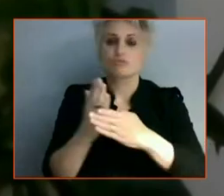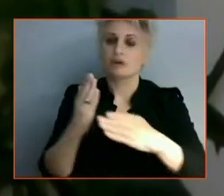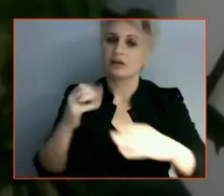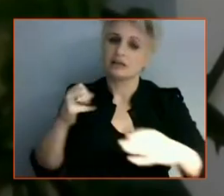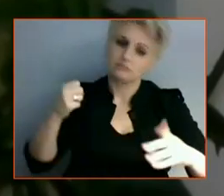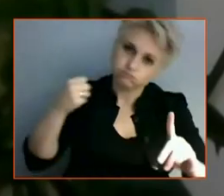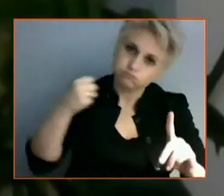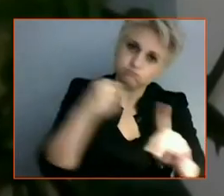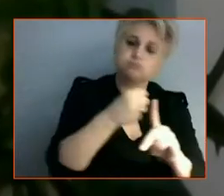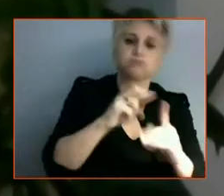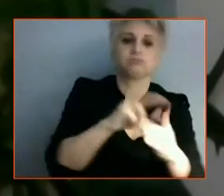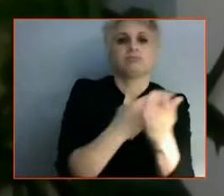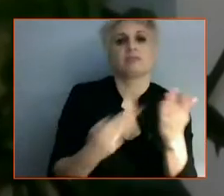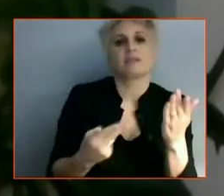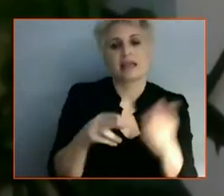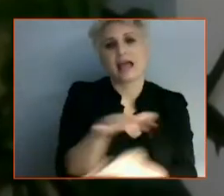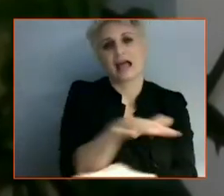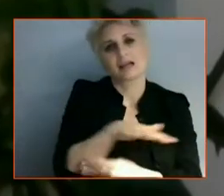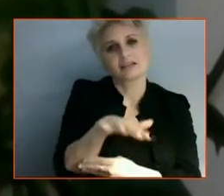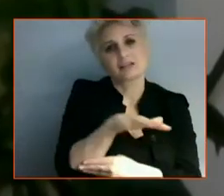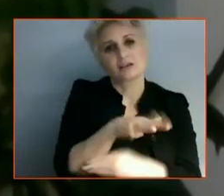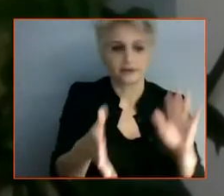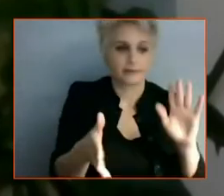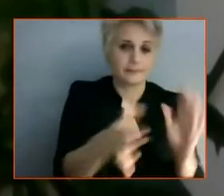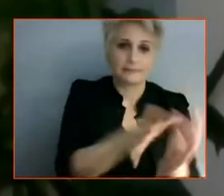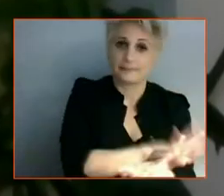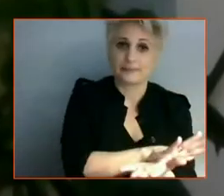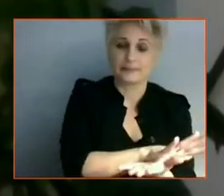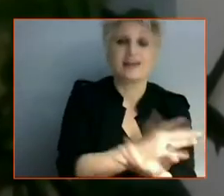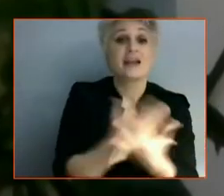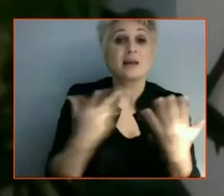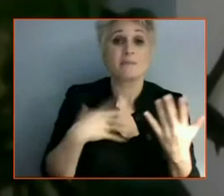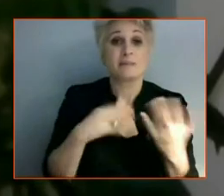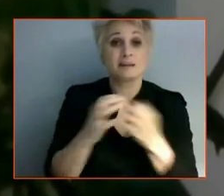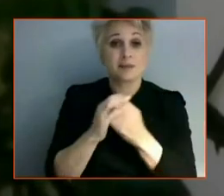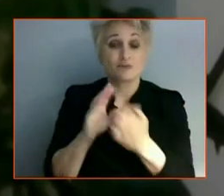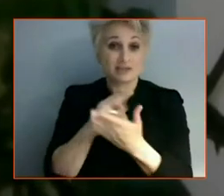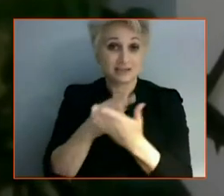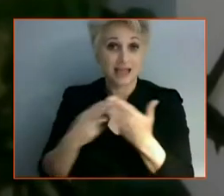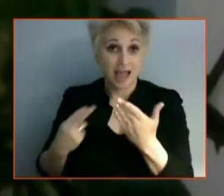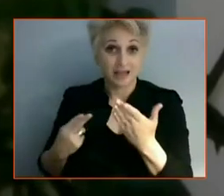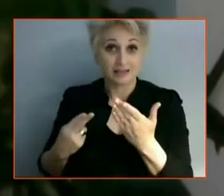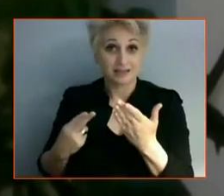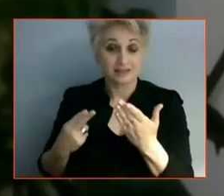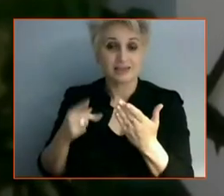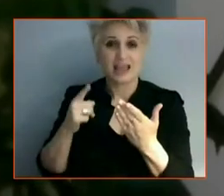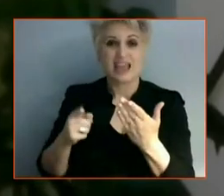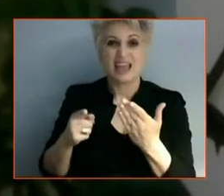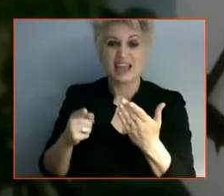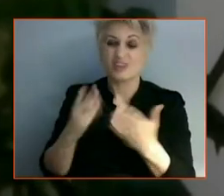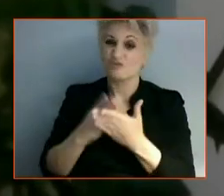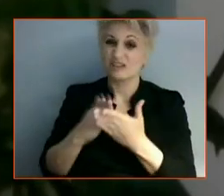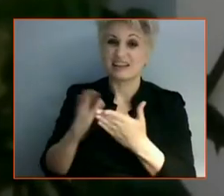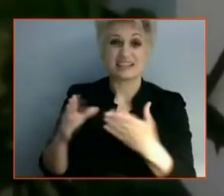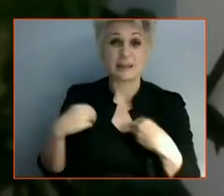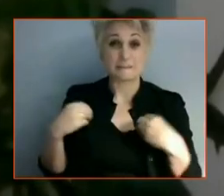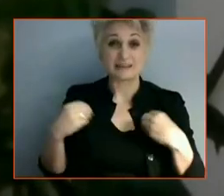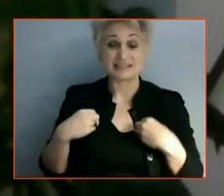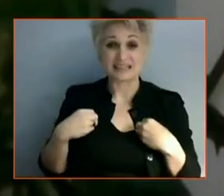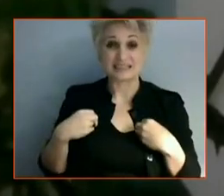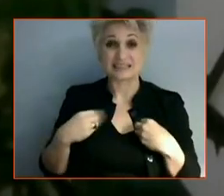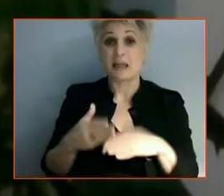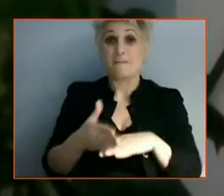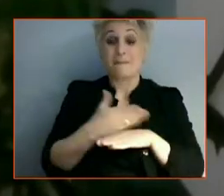want to say, with many of my friends as artists, that you know, business as usual wasn't operating all too well, particularly before that. But